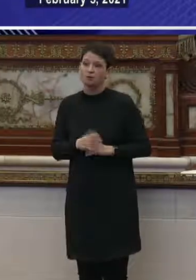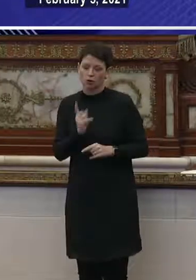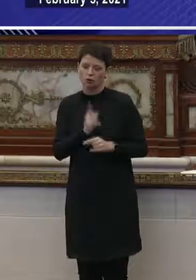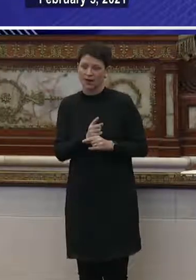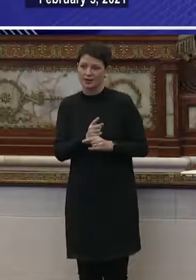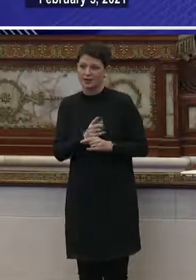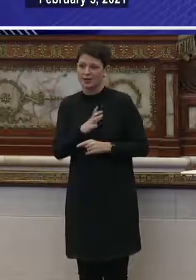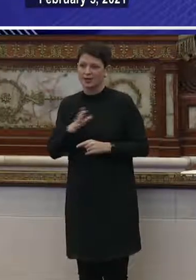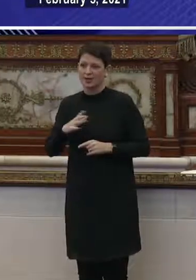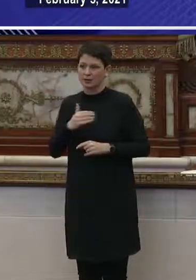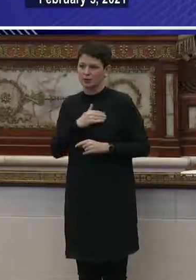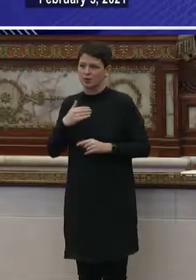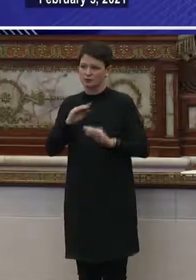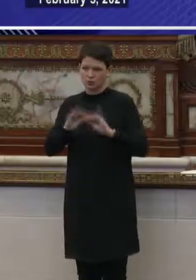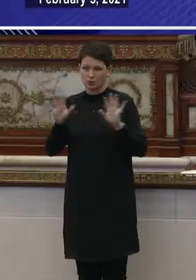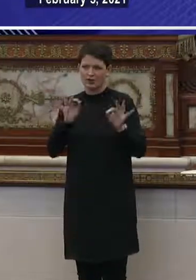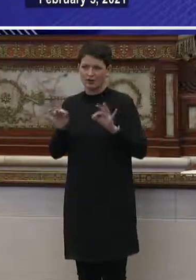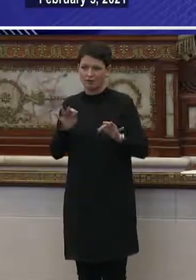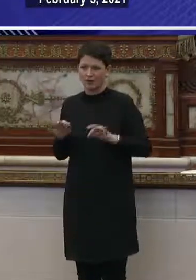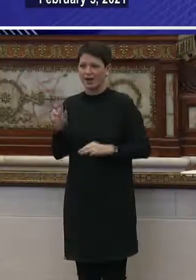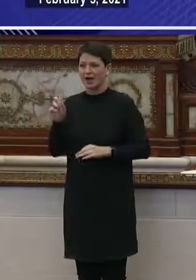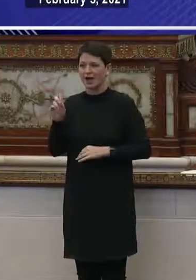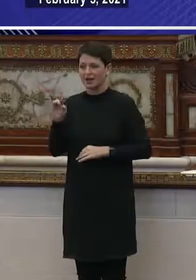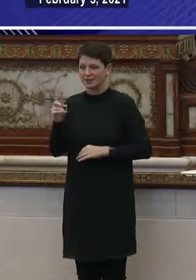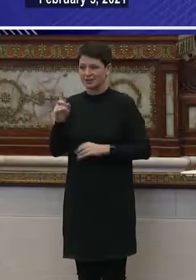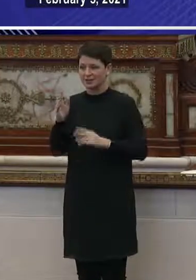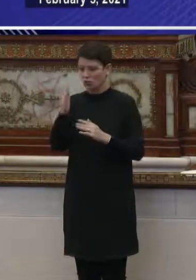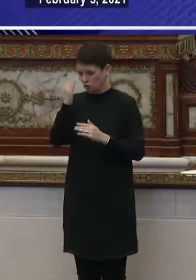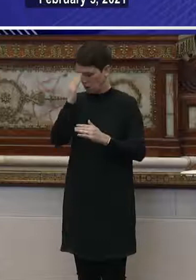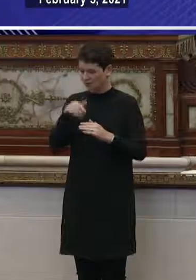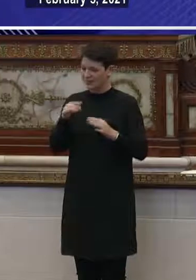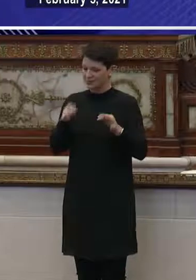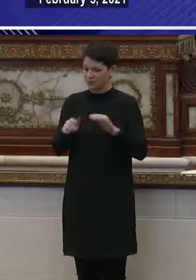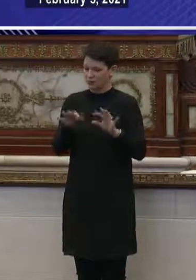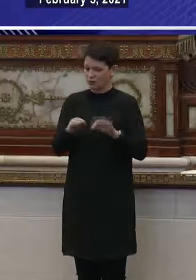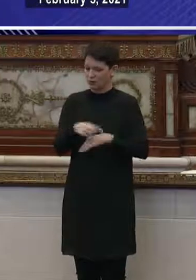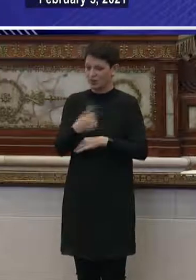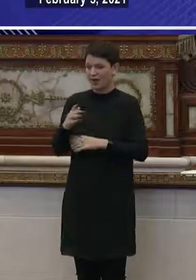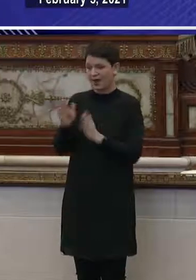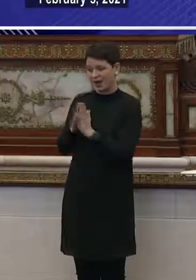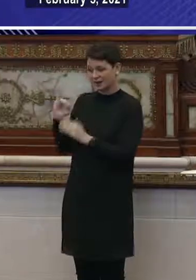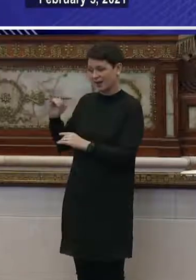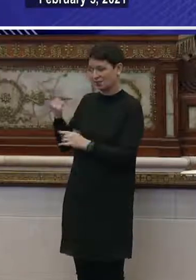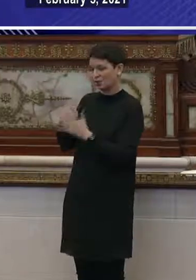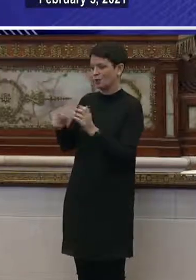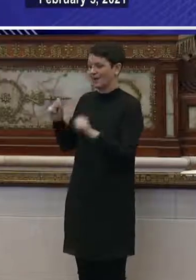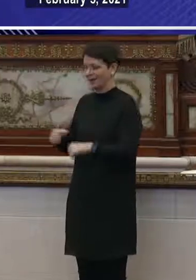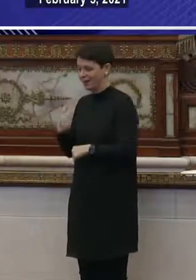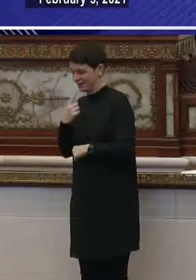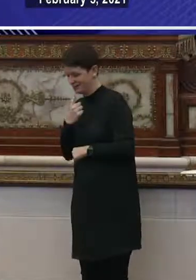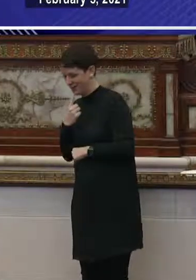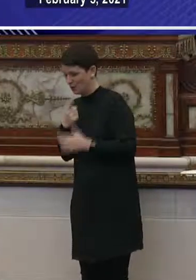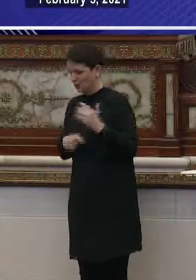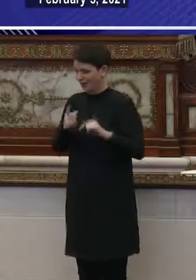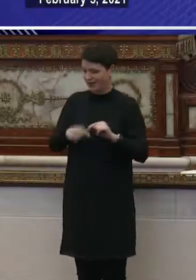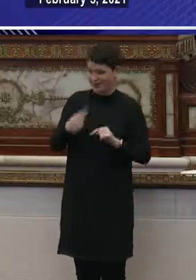correct, Council Member. Just to clarify, I did, in anticipation of this hearing, asked the Inspector General what I could say and could not